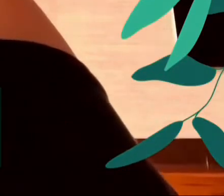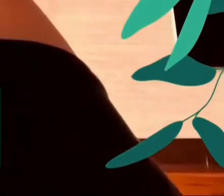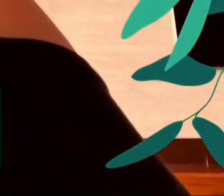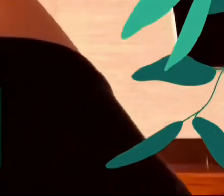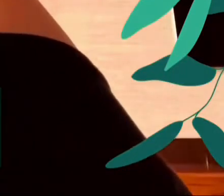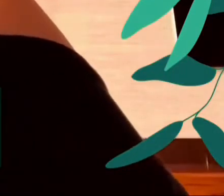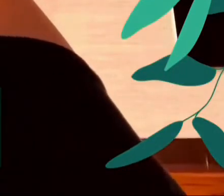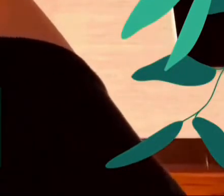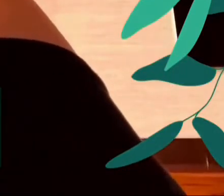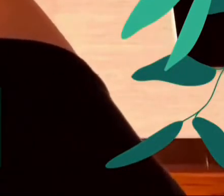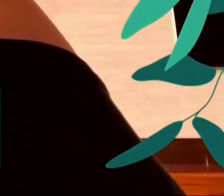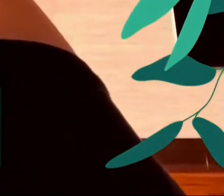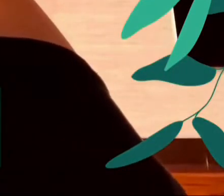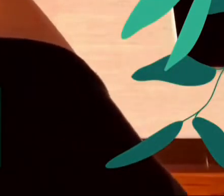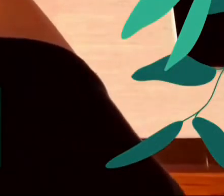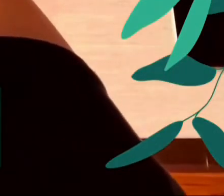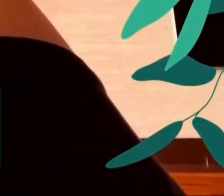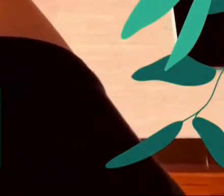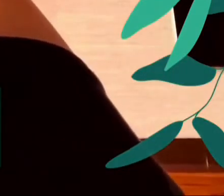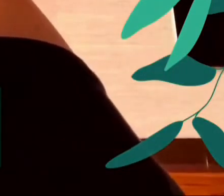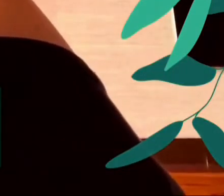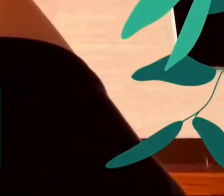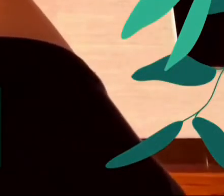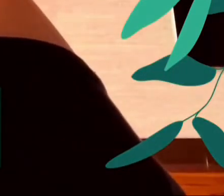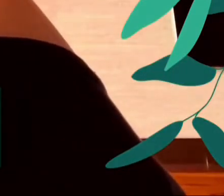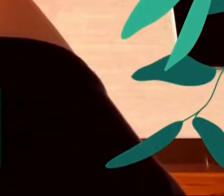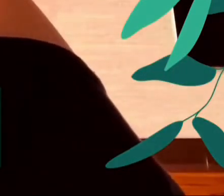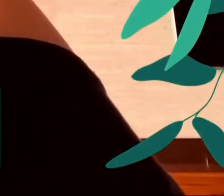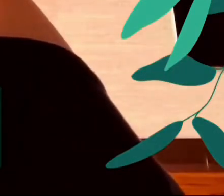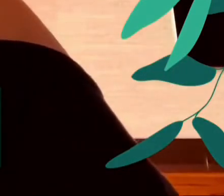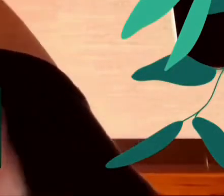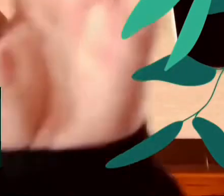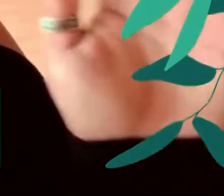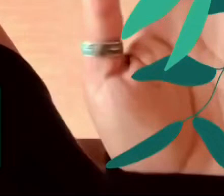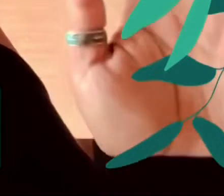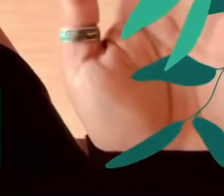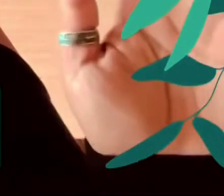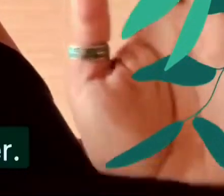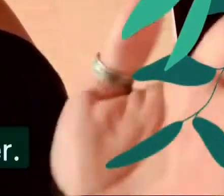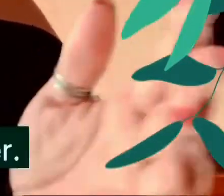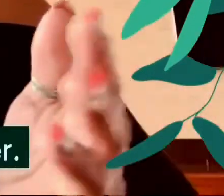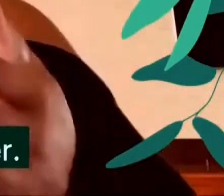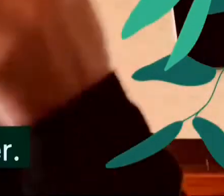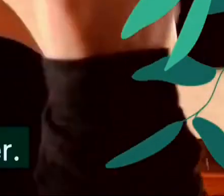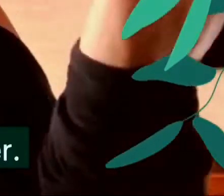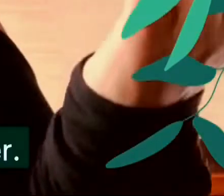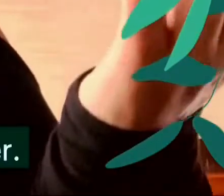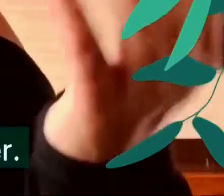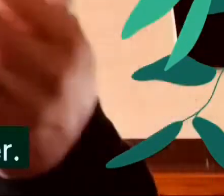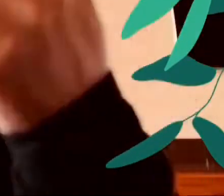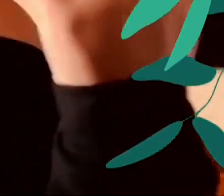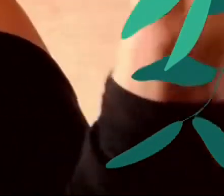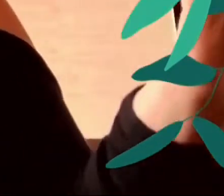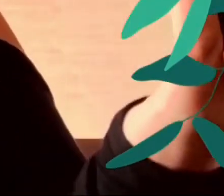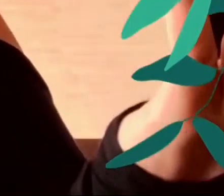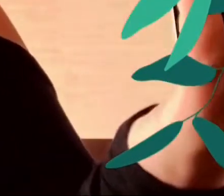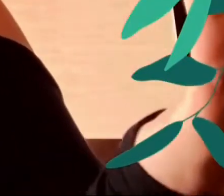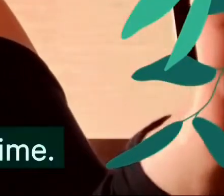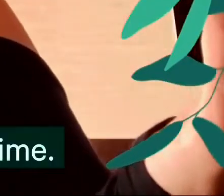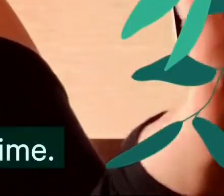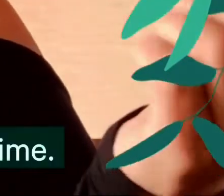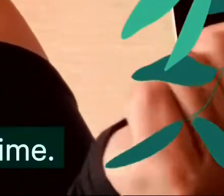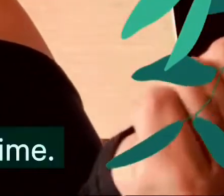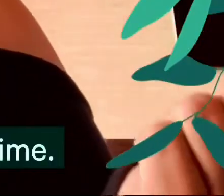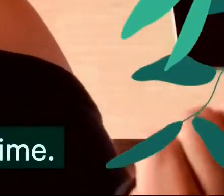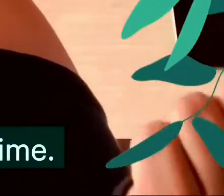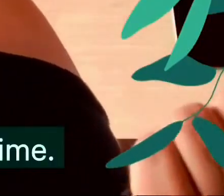We want to spin new worlds, right, while we organize. So it's always one and the other, one and the other. We